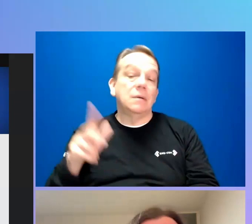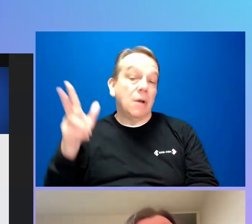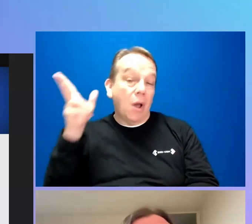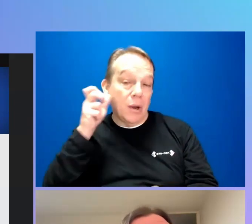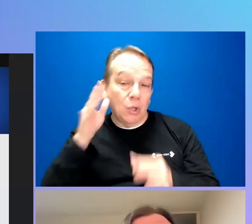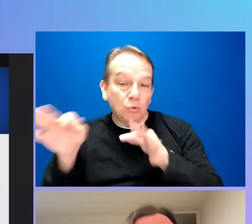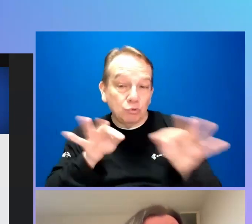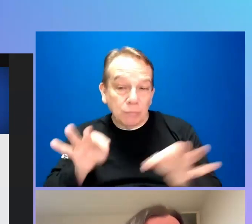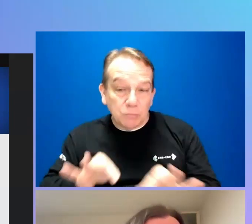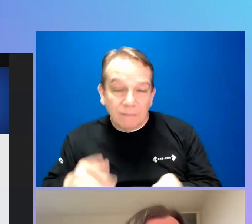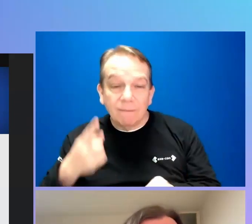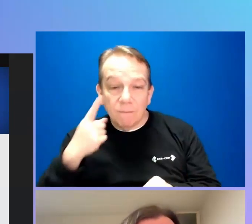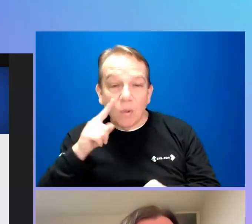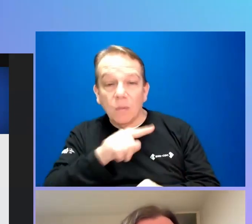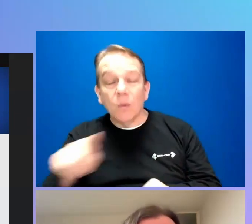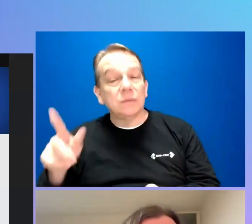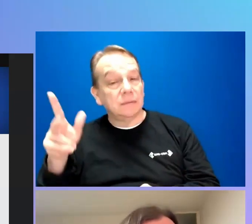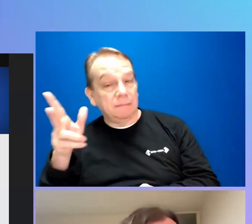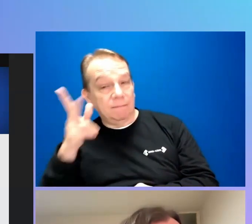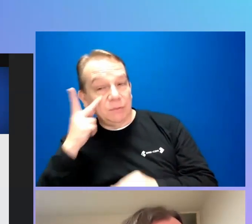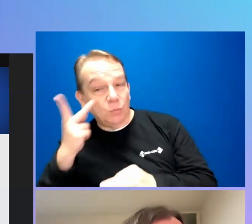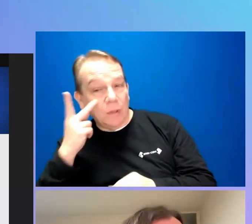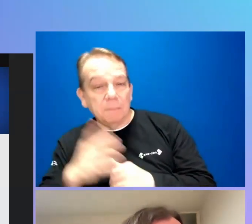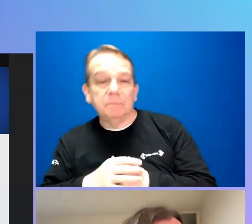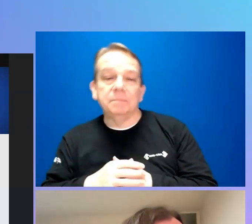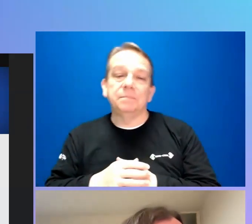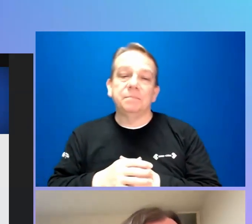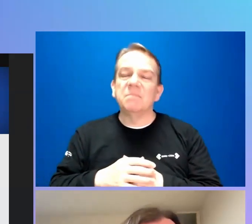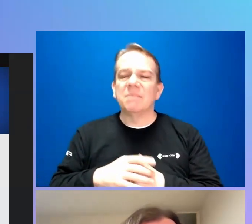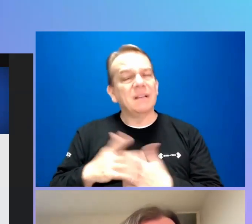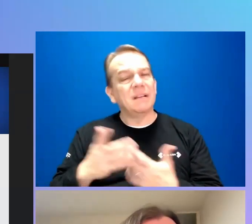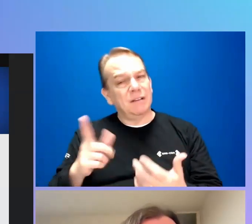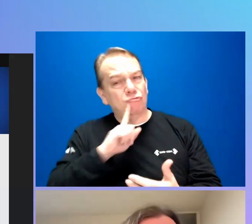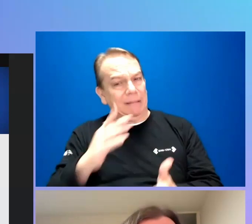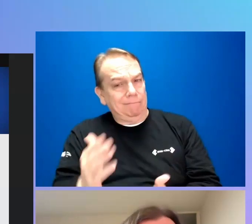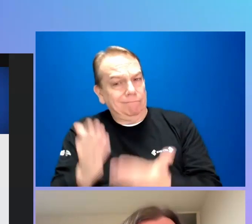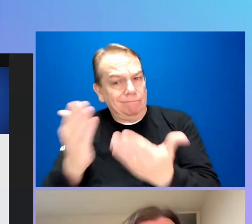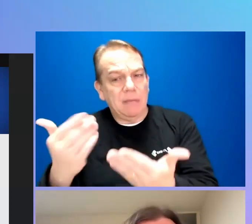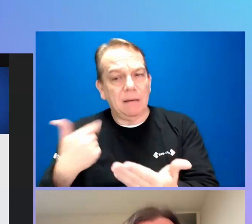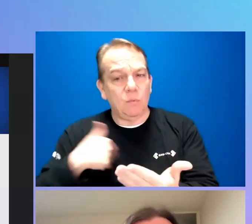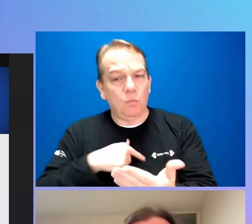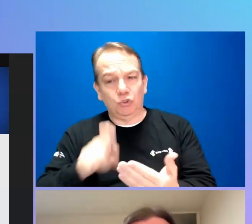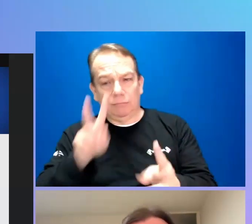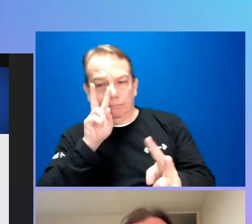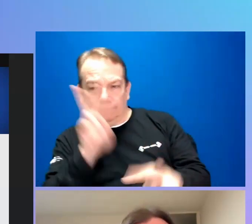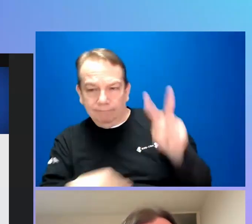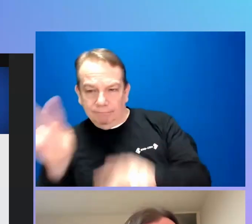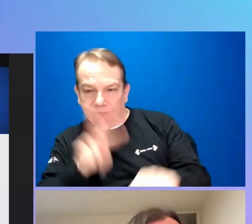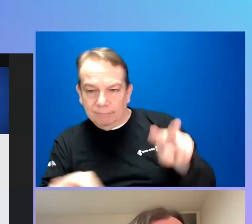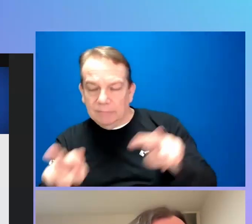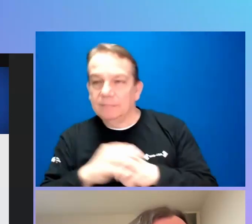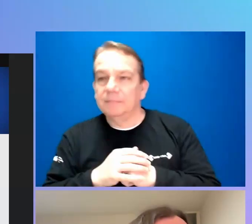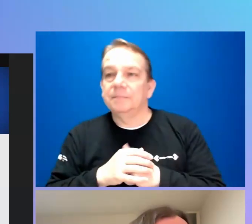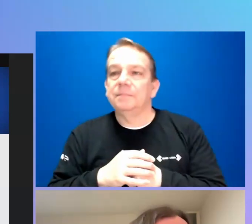WCAG. Certainly something to look at. Lots of organizations are going to need to deal with this.